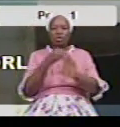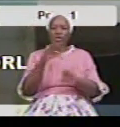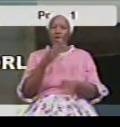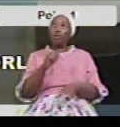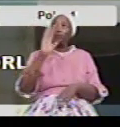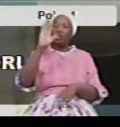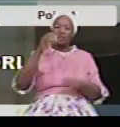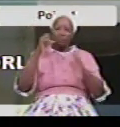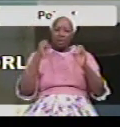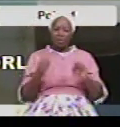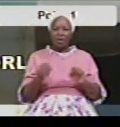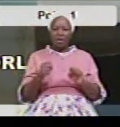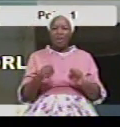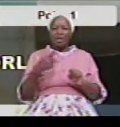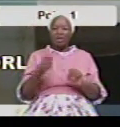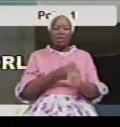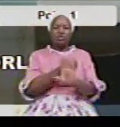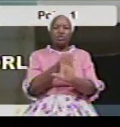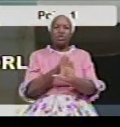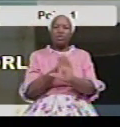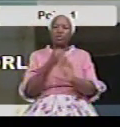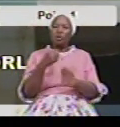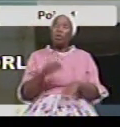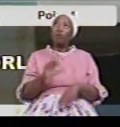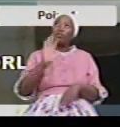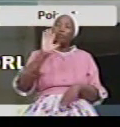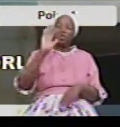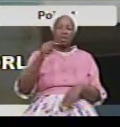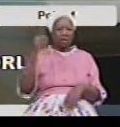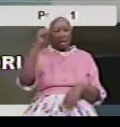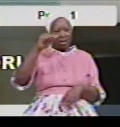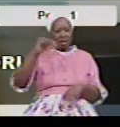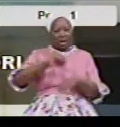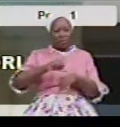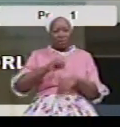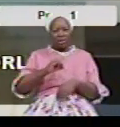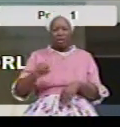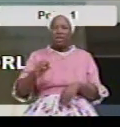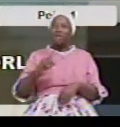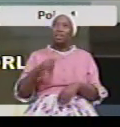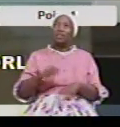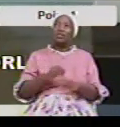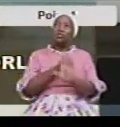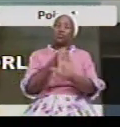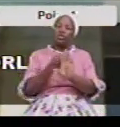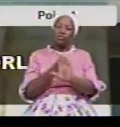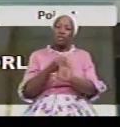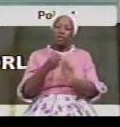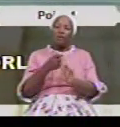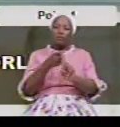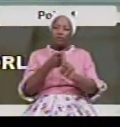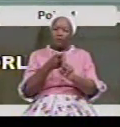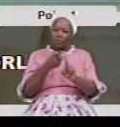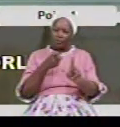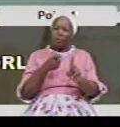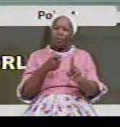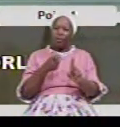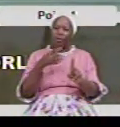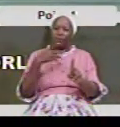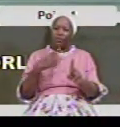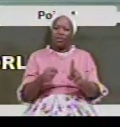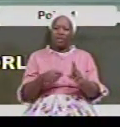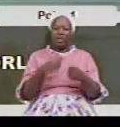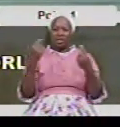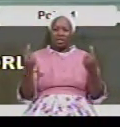power, the shield of his anointing, the shield from the sinful